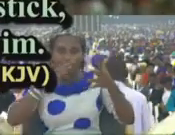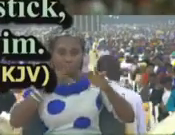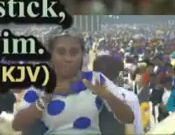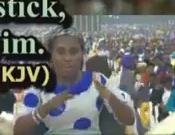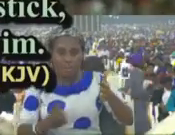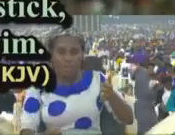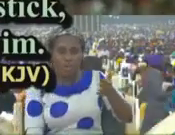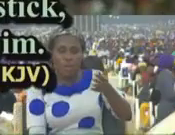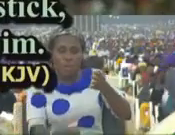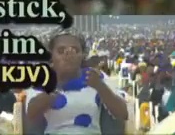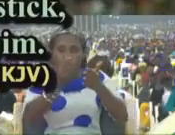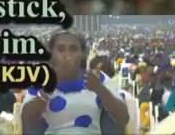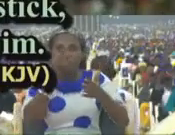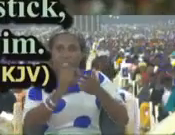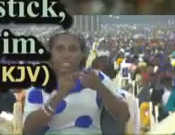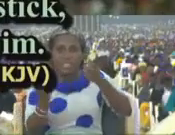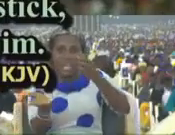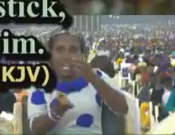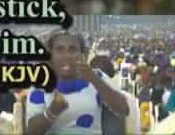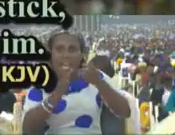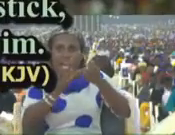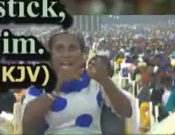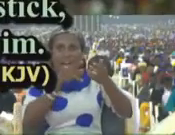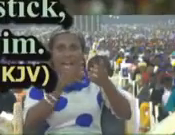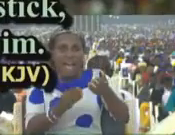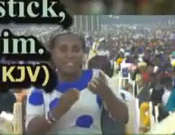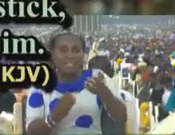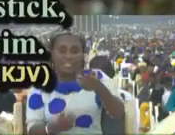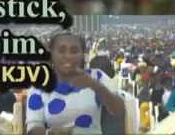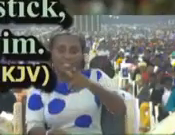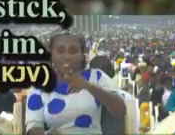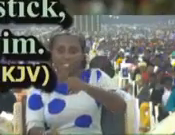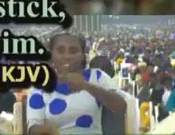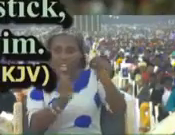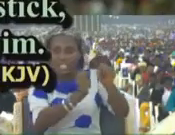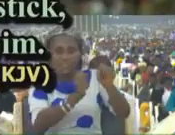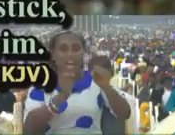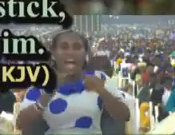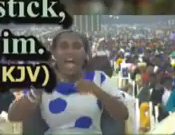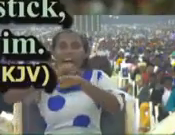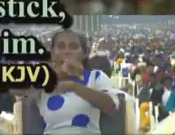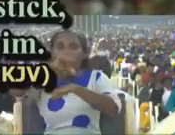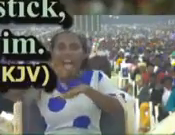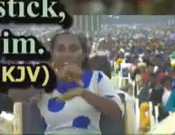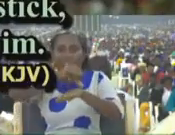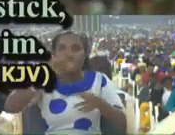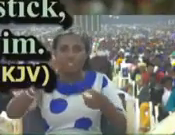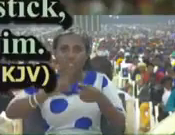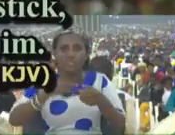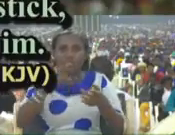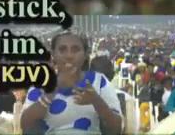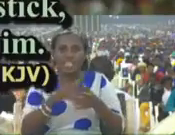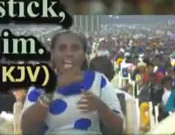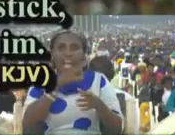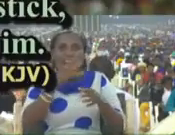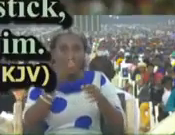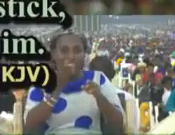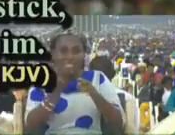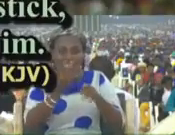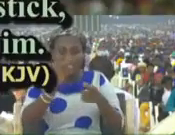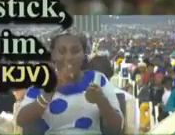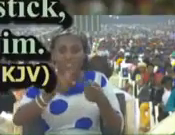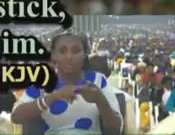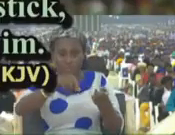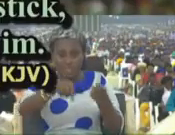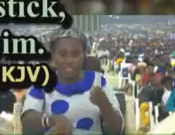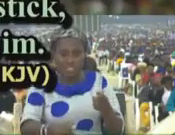located the iron, transferred the anointing to the iron, and the iron that was supposed to stay down